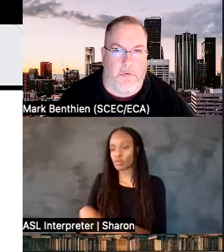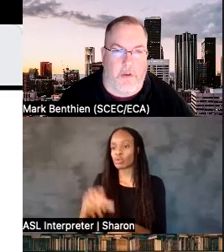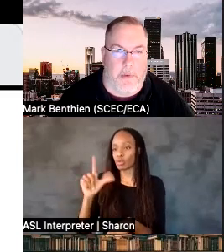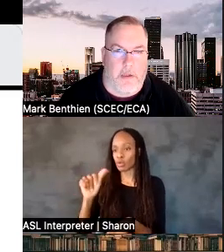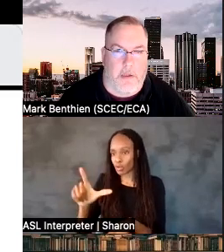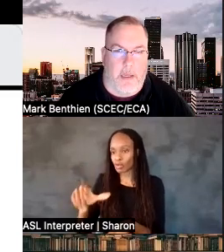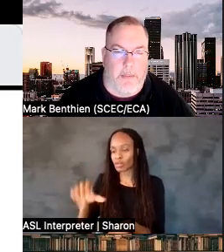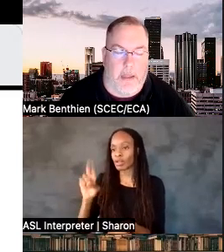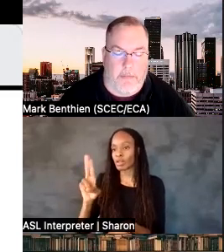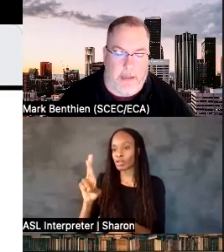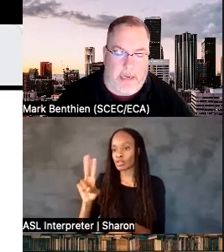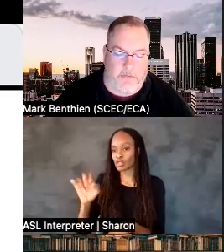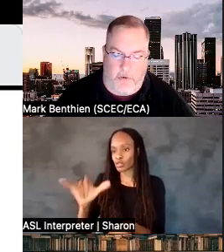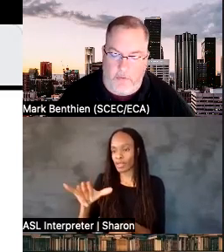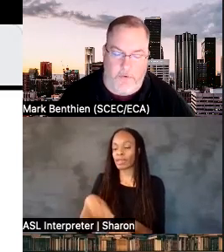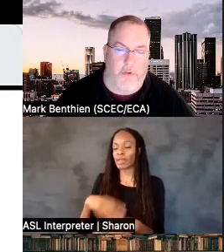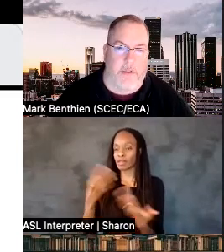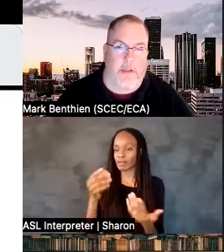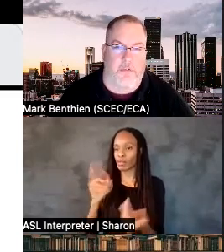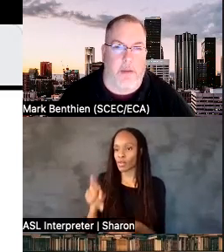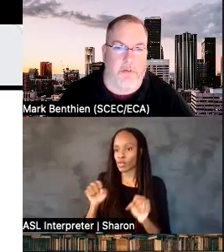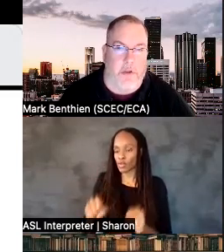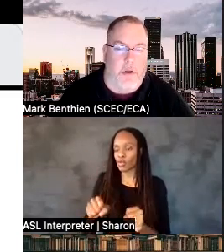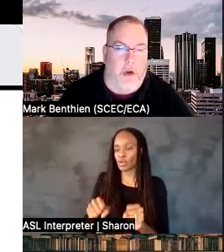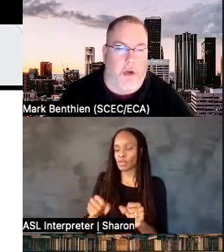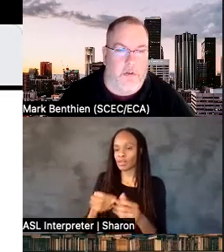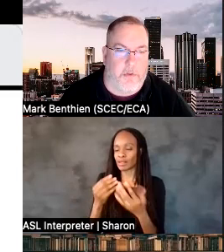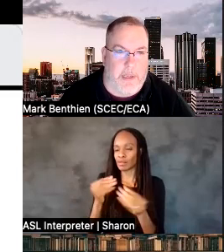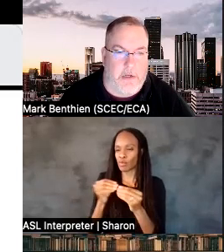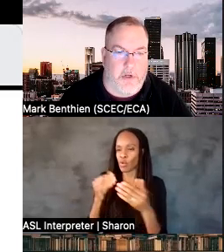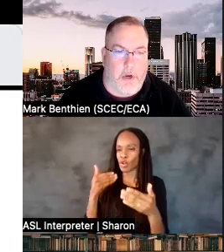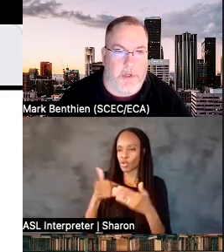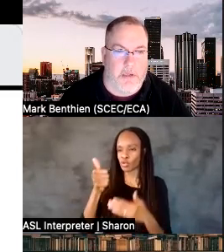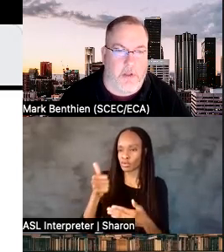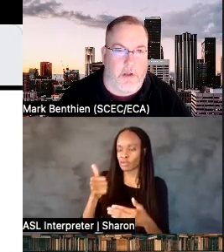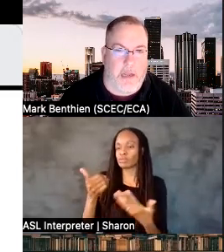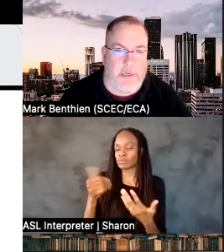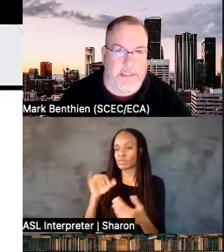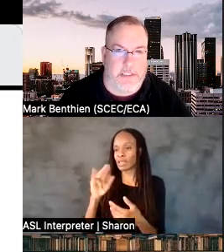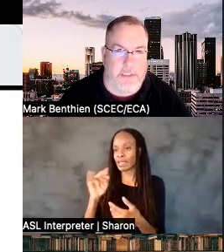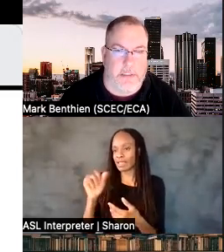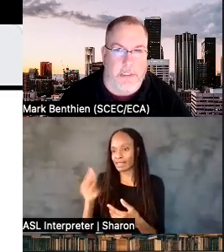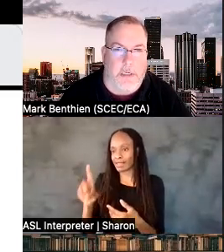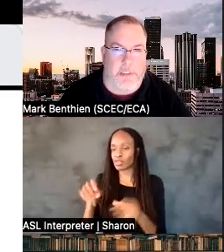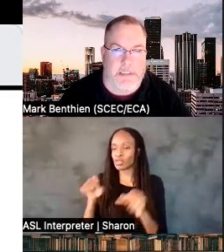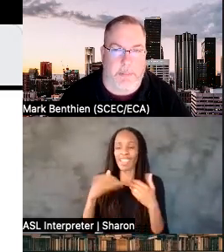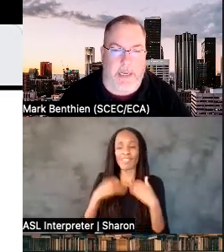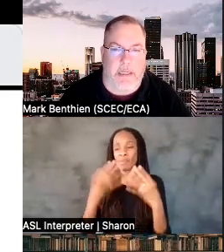where tsunami, the highest or furthest inland tsunamis are anticipated to go. But you can see there are a lot of ways that you